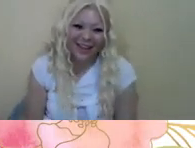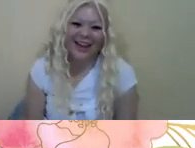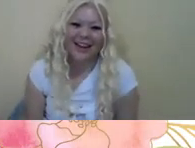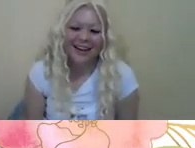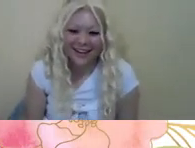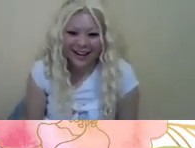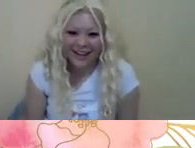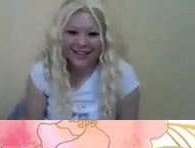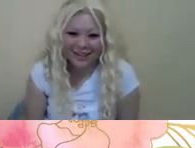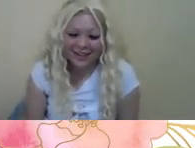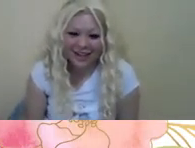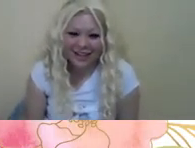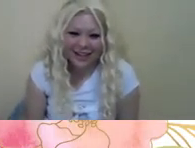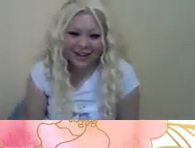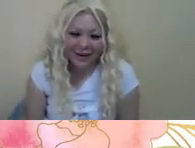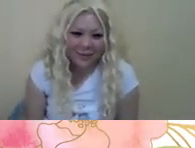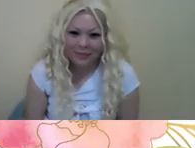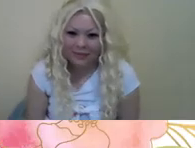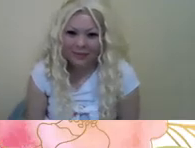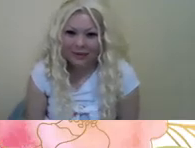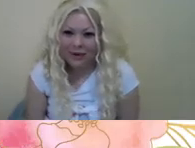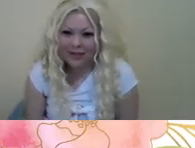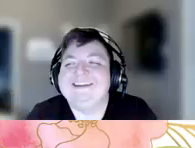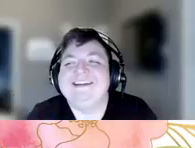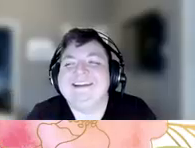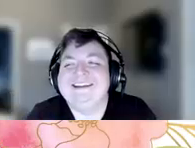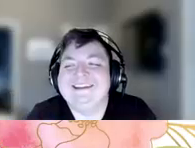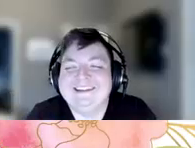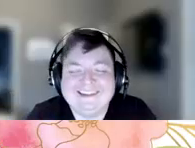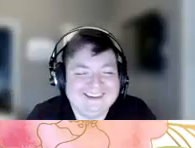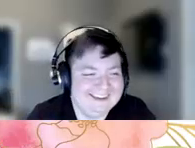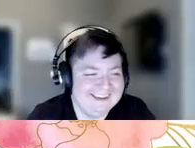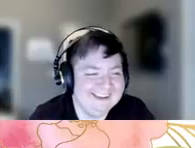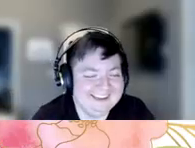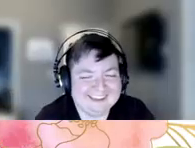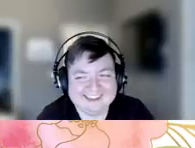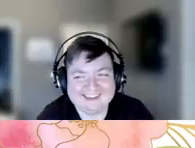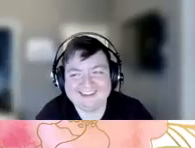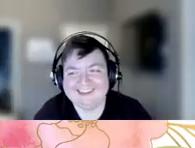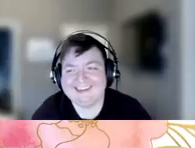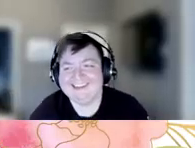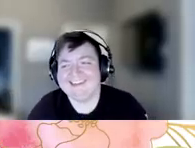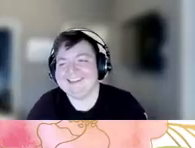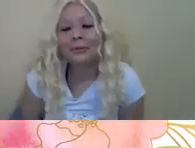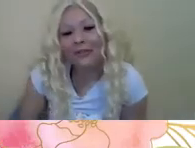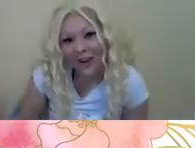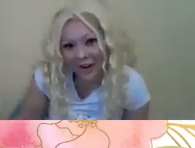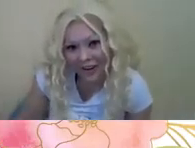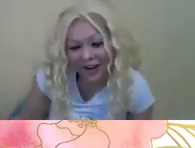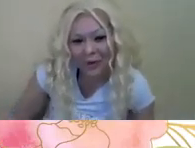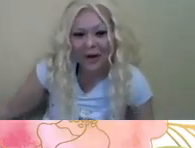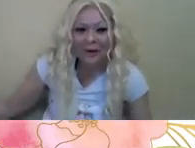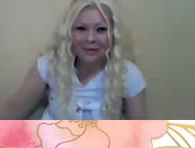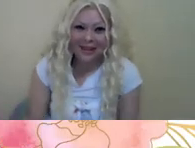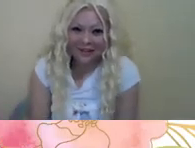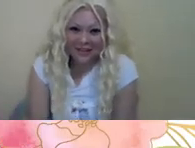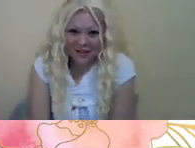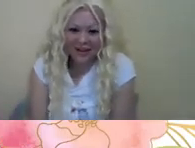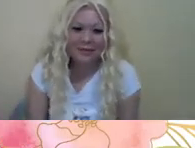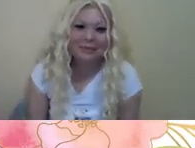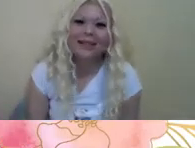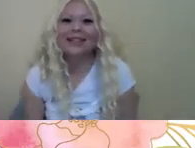here, like, and so that's like what was this, Len? Sorry, like you don't even go here, but you're very very welcome,